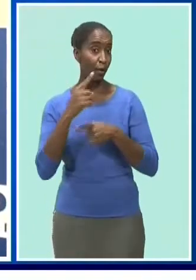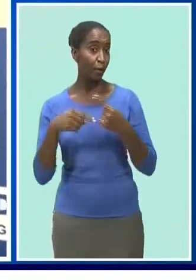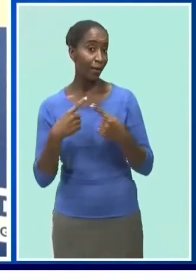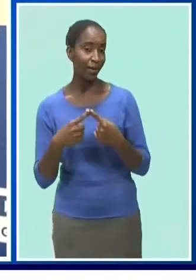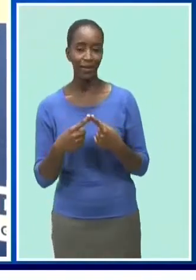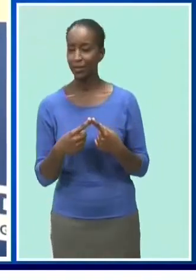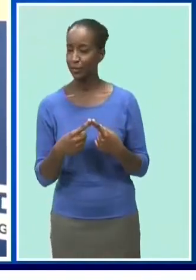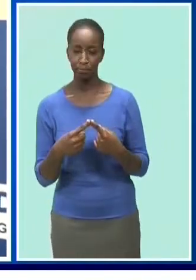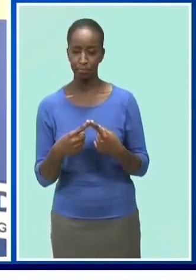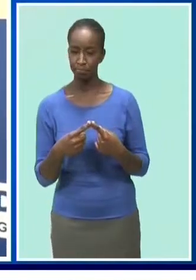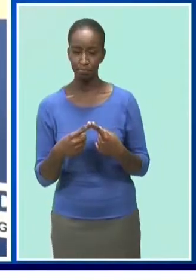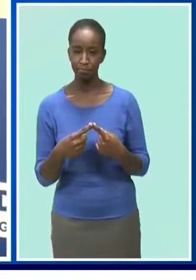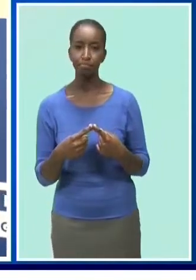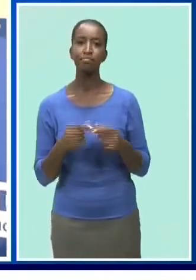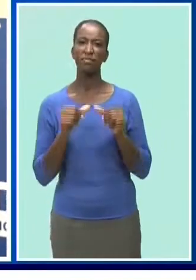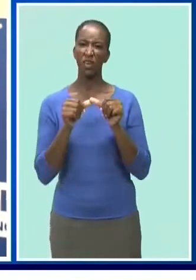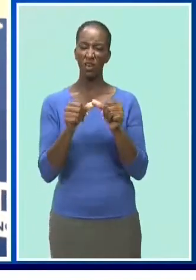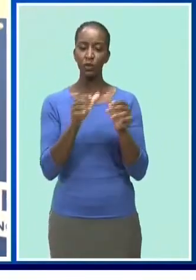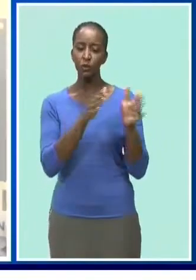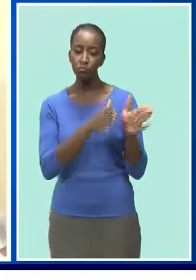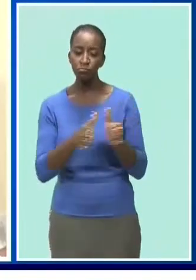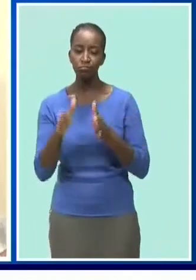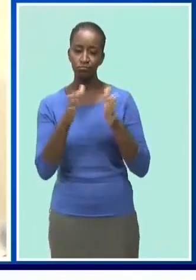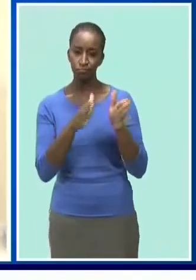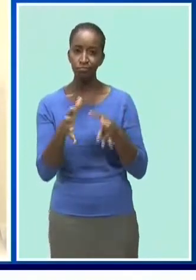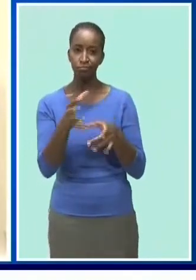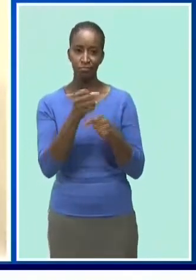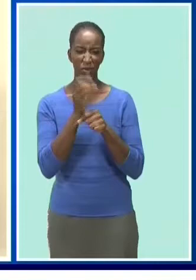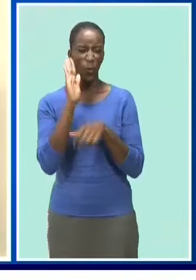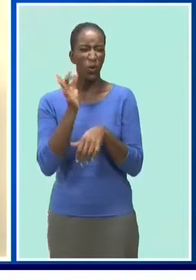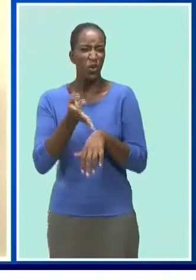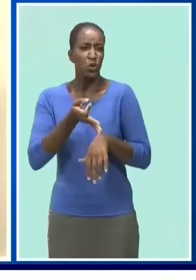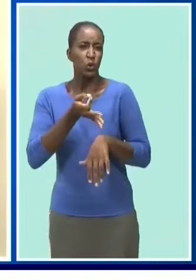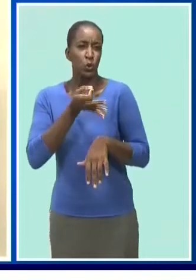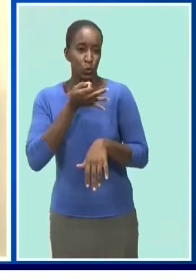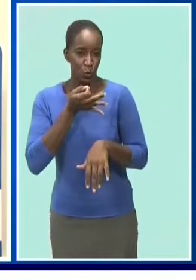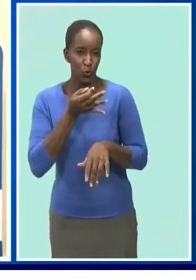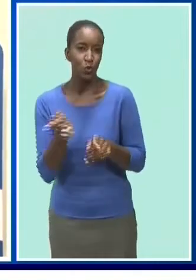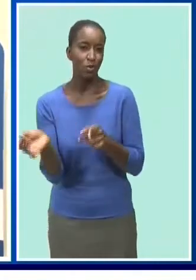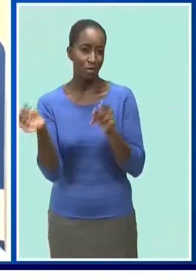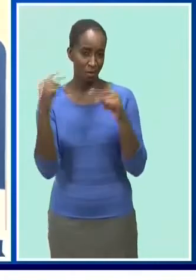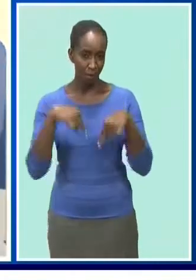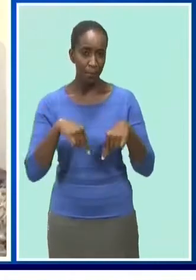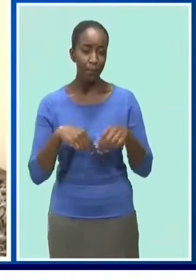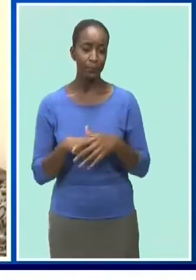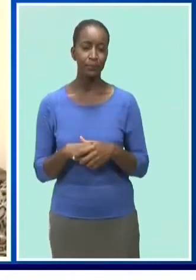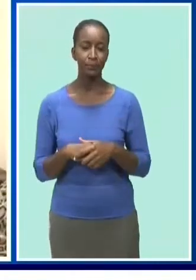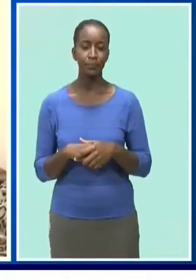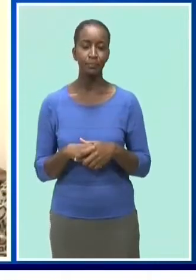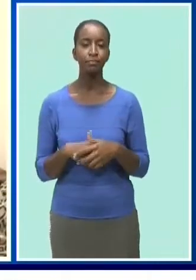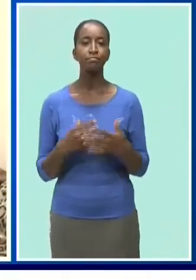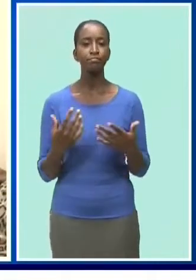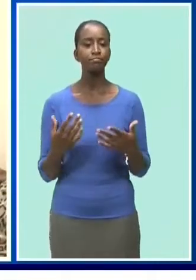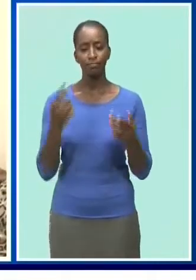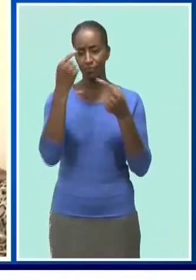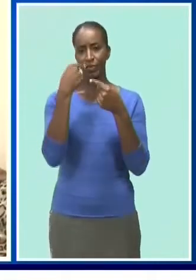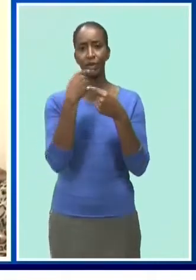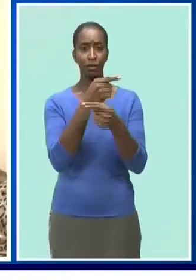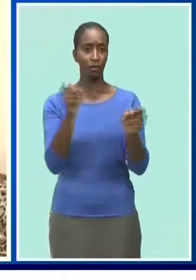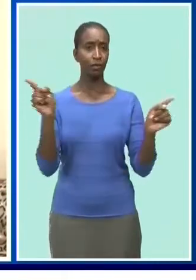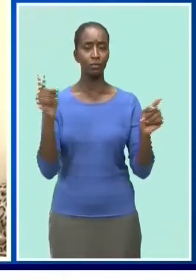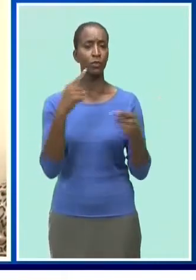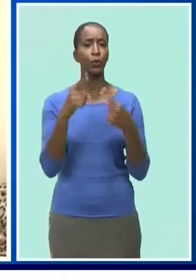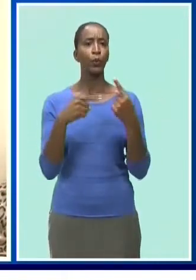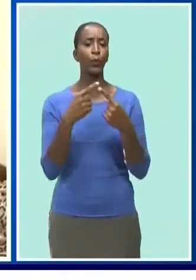process is ongoing and they will be here very soon. He made the announcement during the launch of the disability parking permit. It replaces